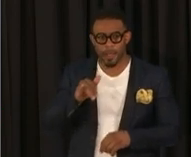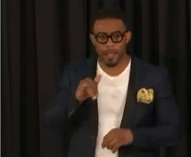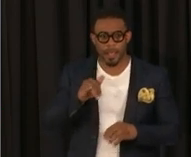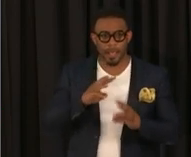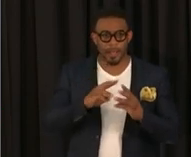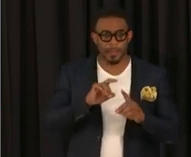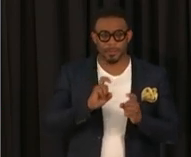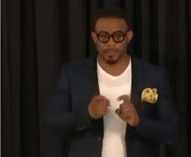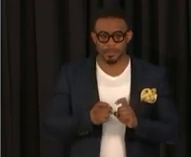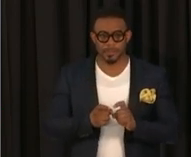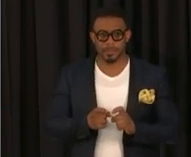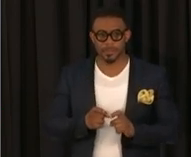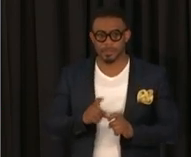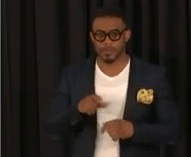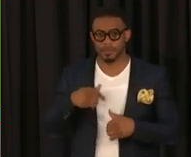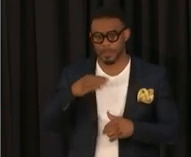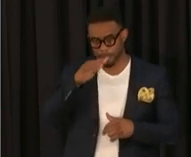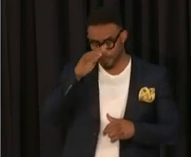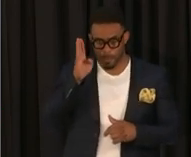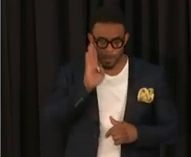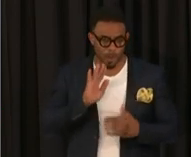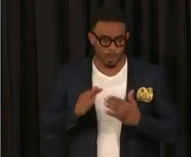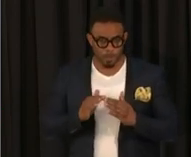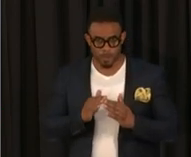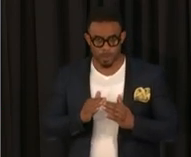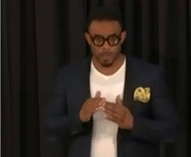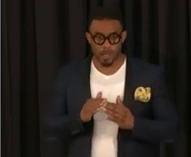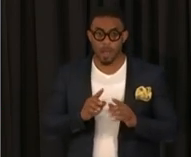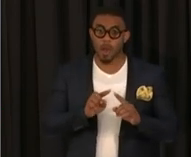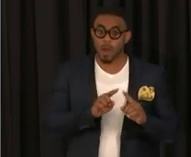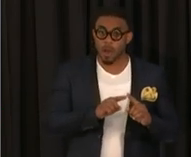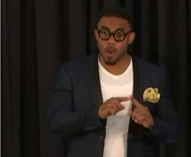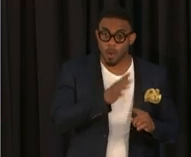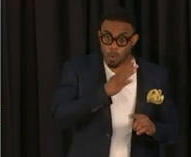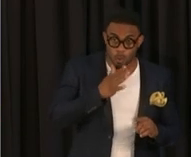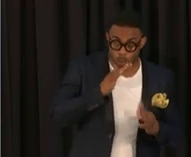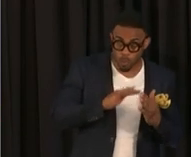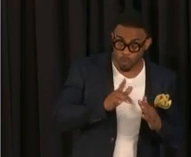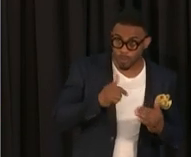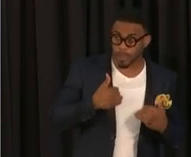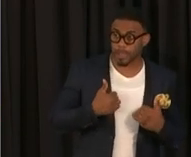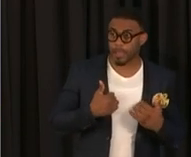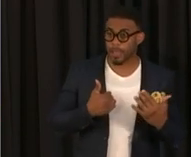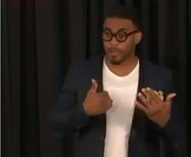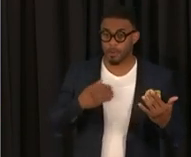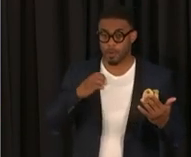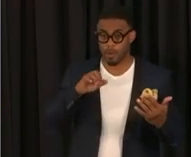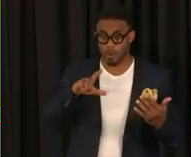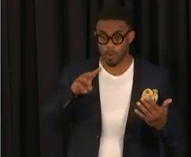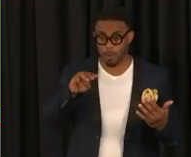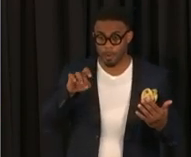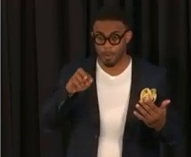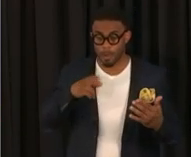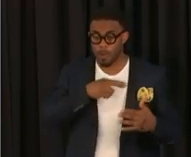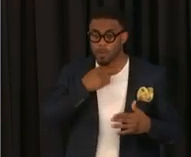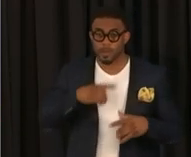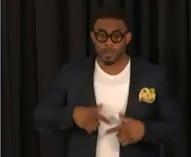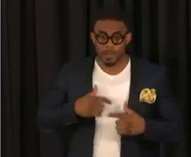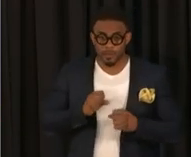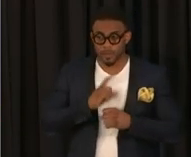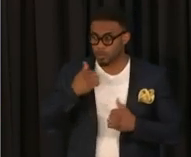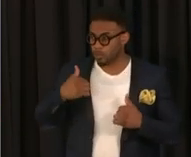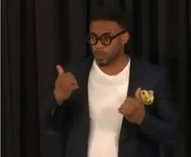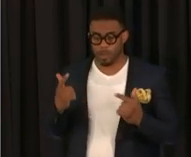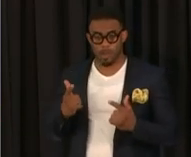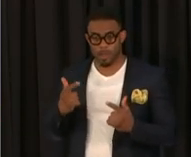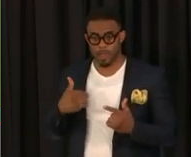by climate change, it's been black and brown communities, as well as rural communities, where you have coal miners that have risked their lives to